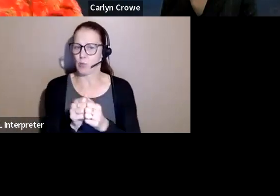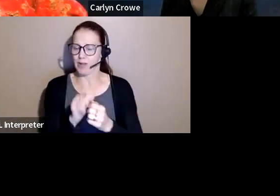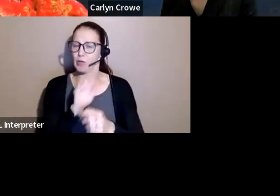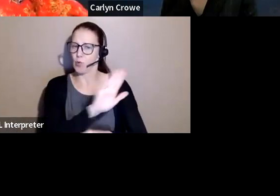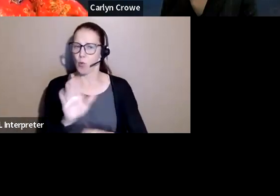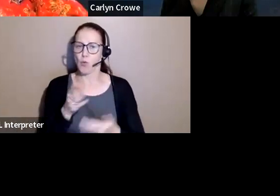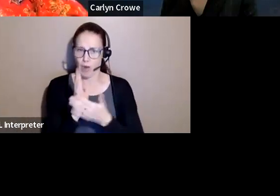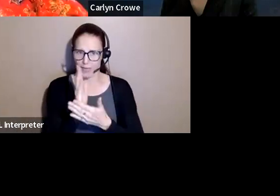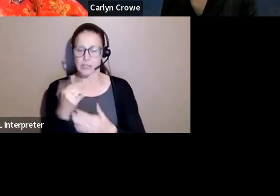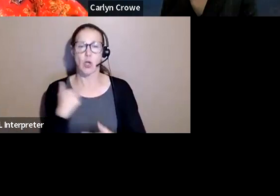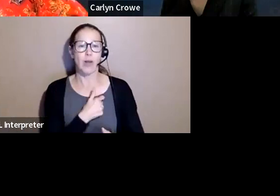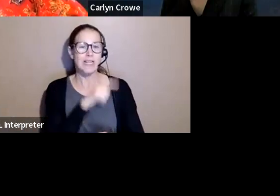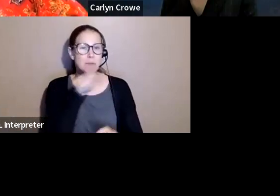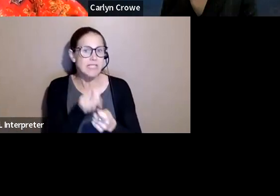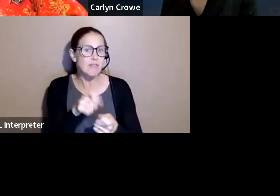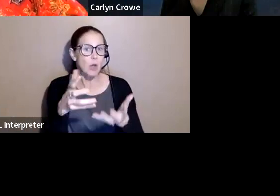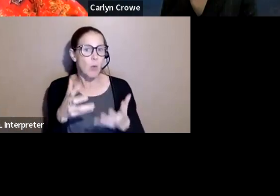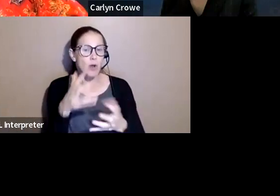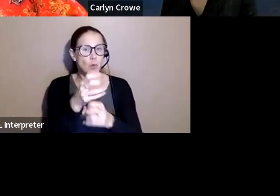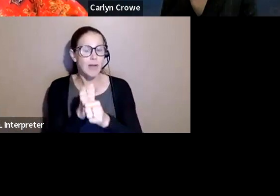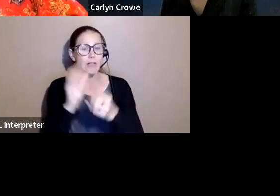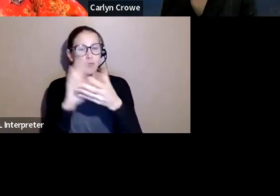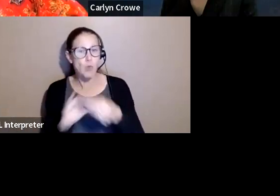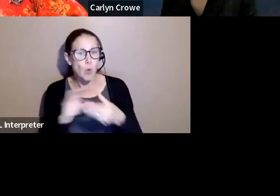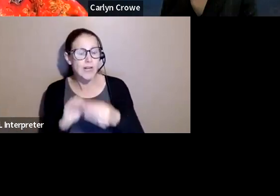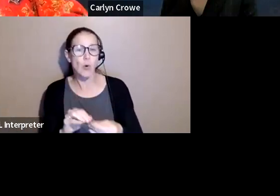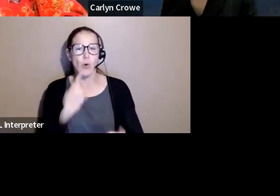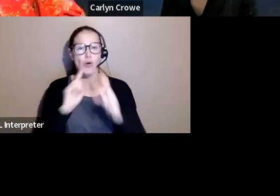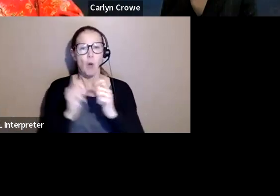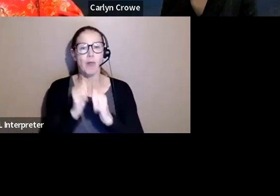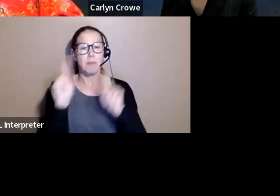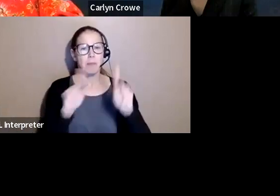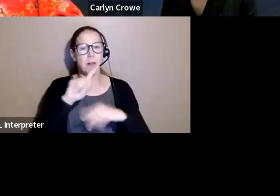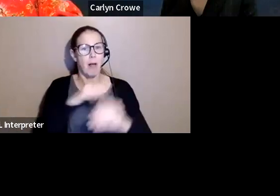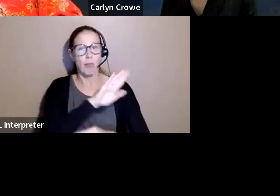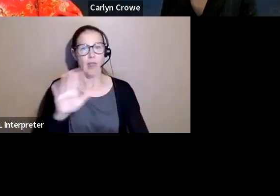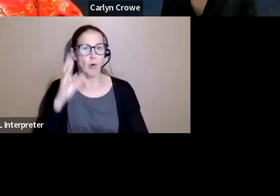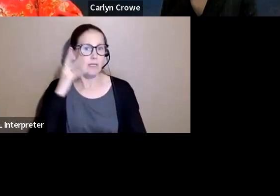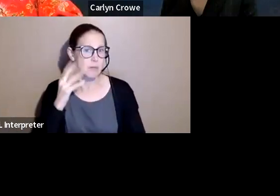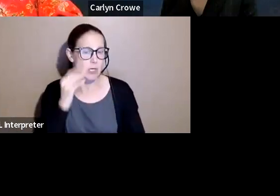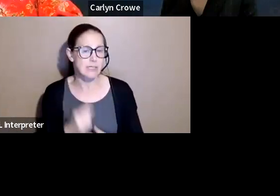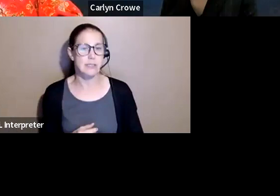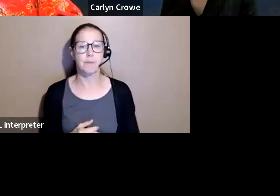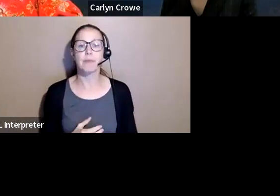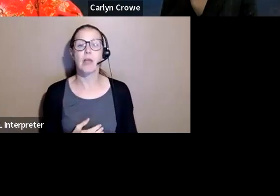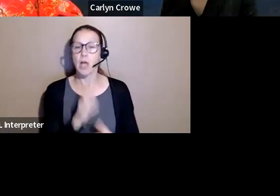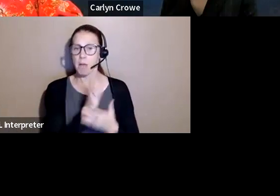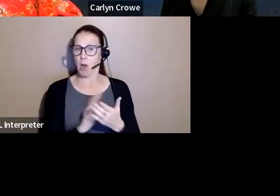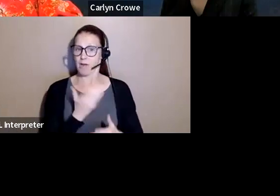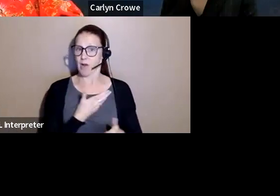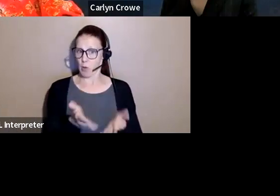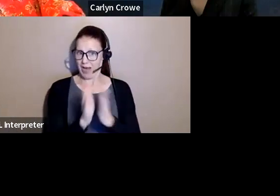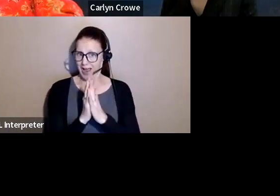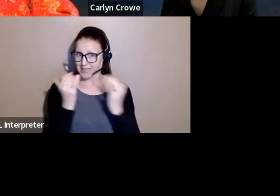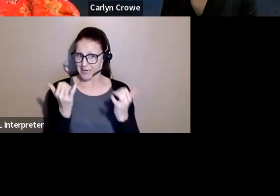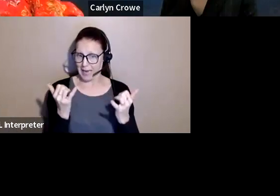looking to get stories or to talk with people about their experiences. So part of our ask